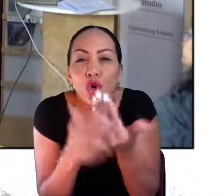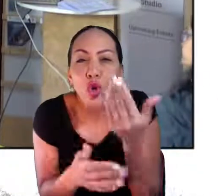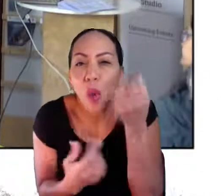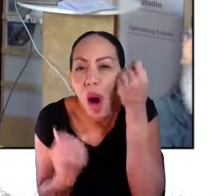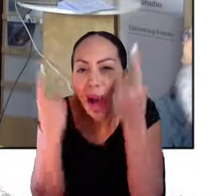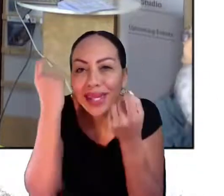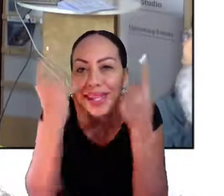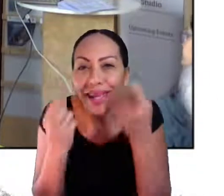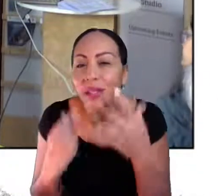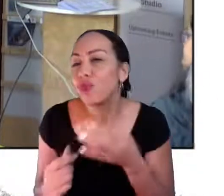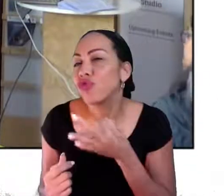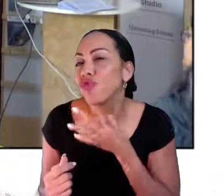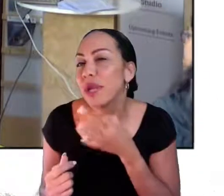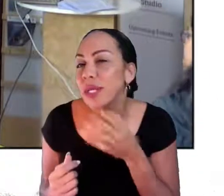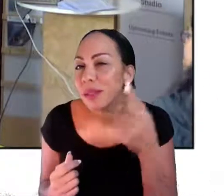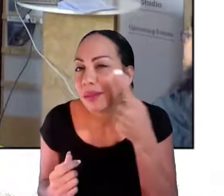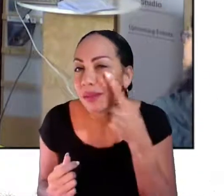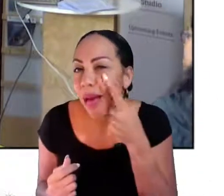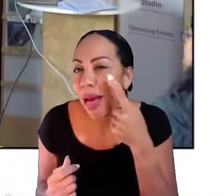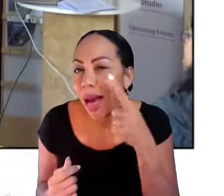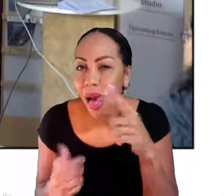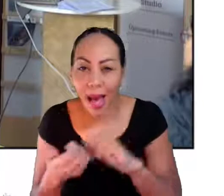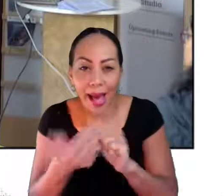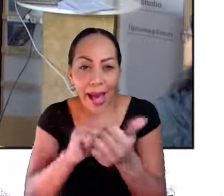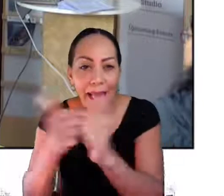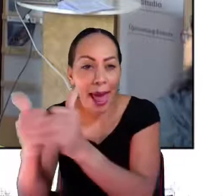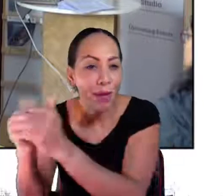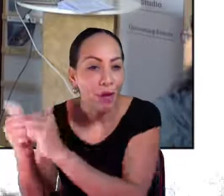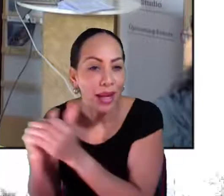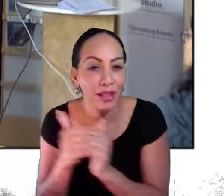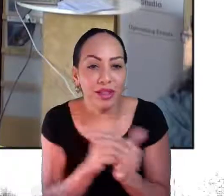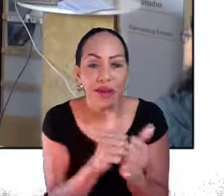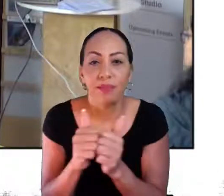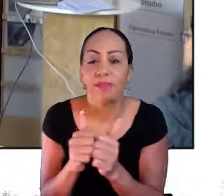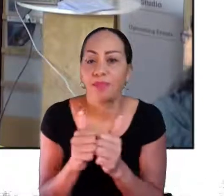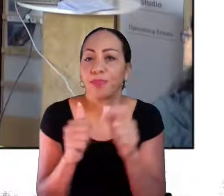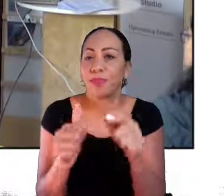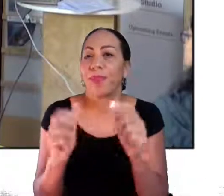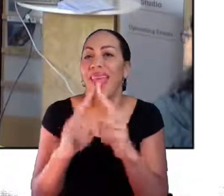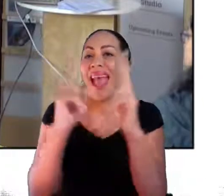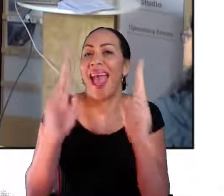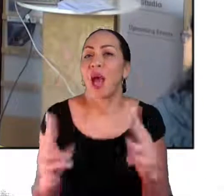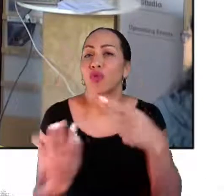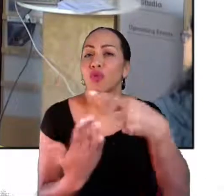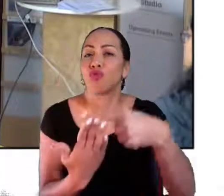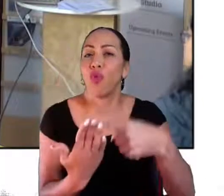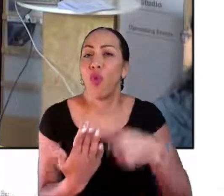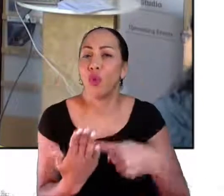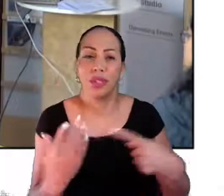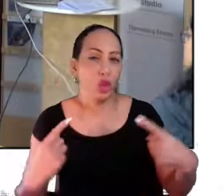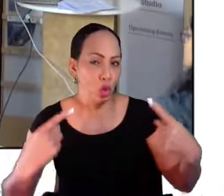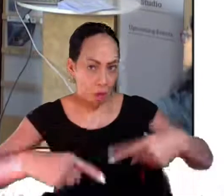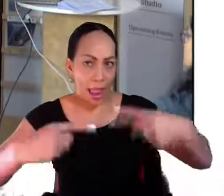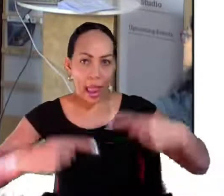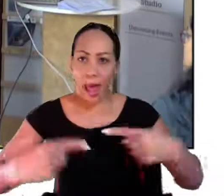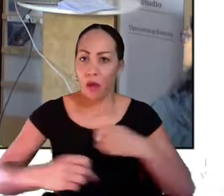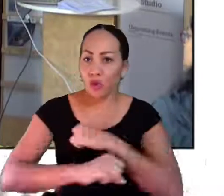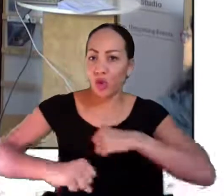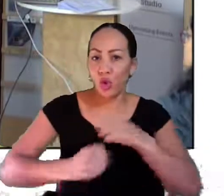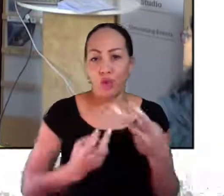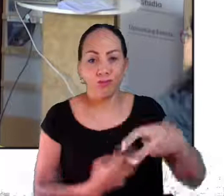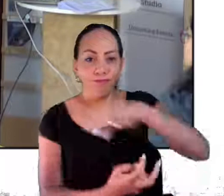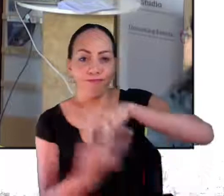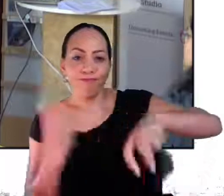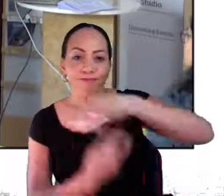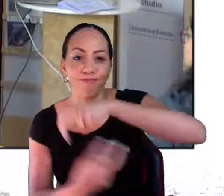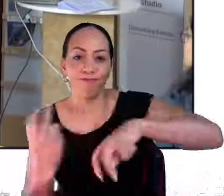other. So a quick bit of housekeeping. Feel free to move around if you'd like to. We've got a couple of beanbags here